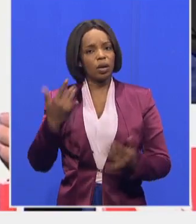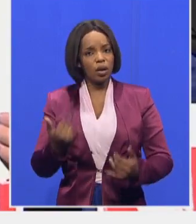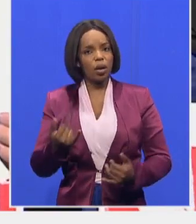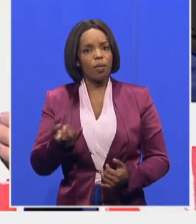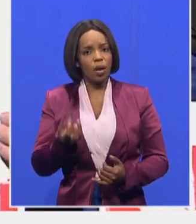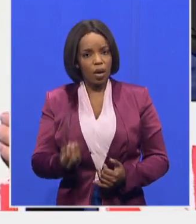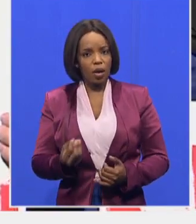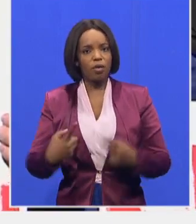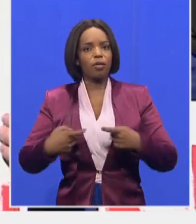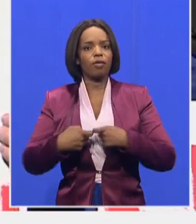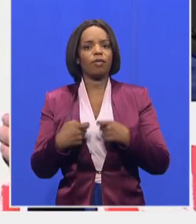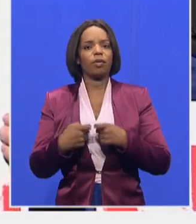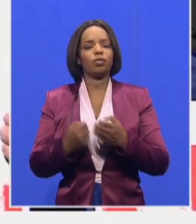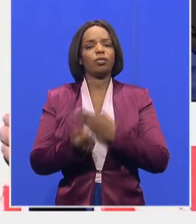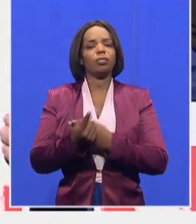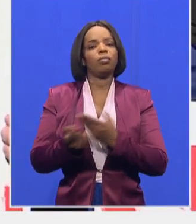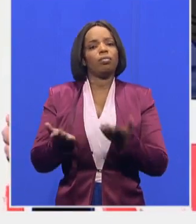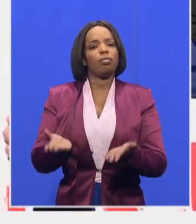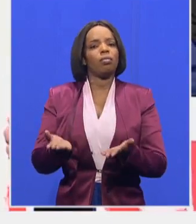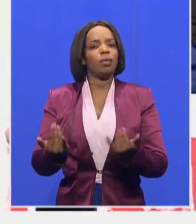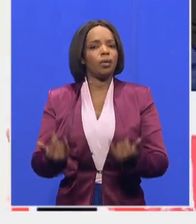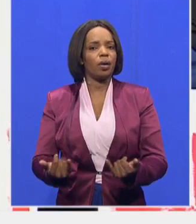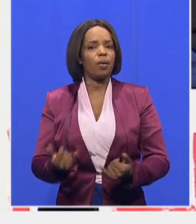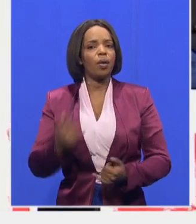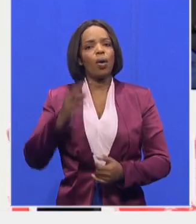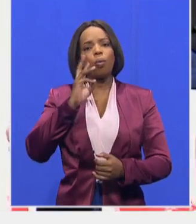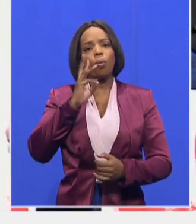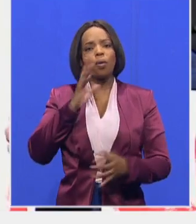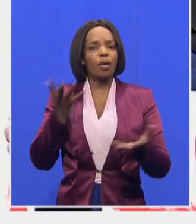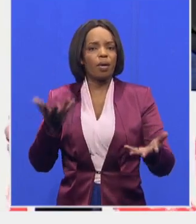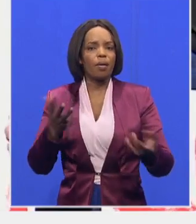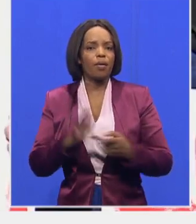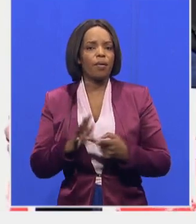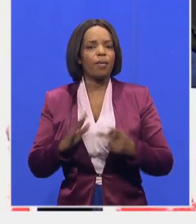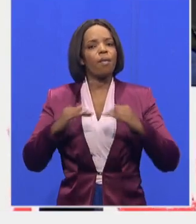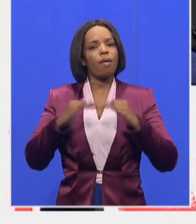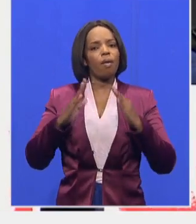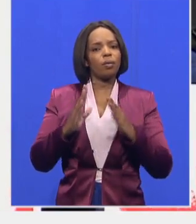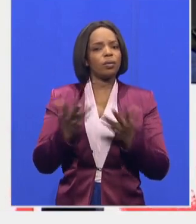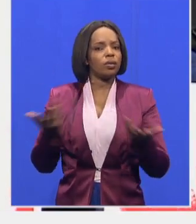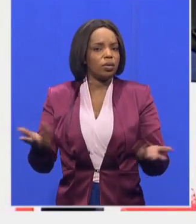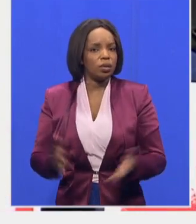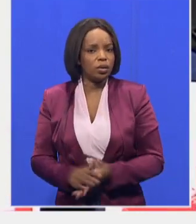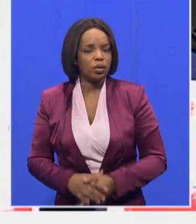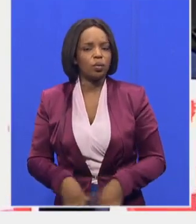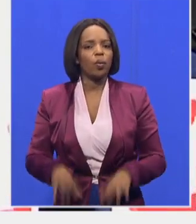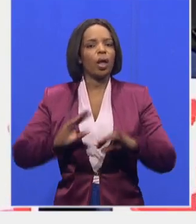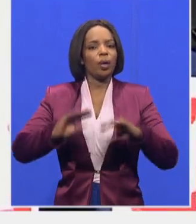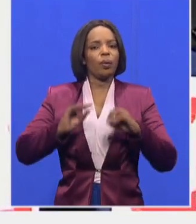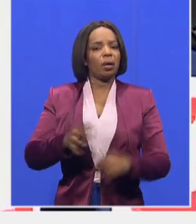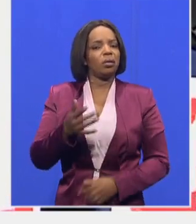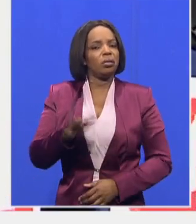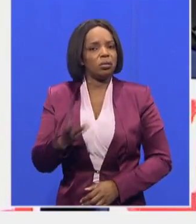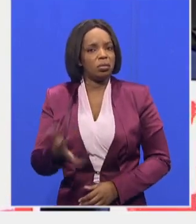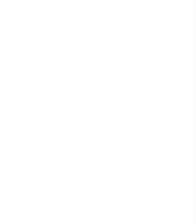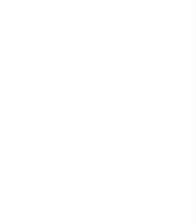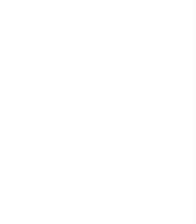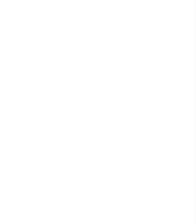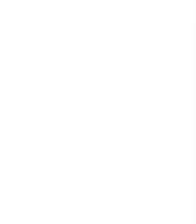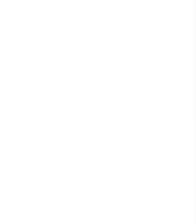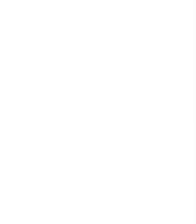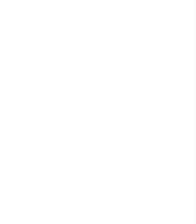are enduring rolling blackouts, don't have water, don't have housing, lack of education, etc. Over to you in studio.